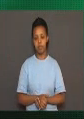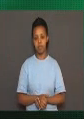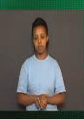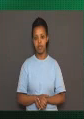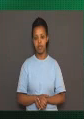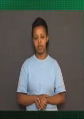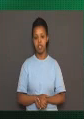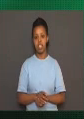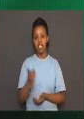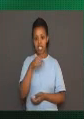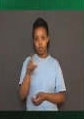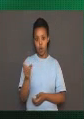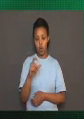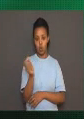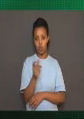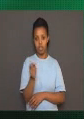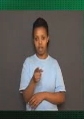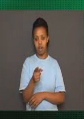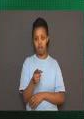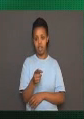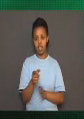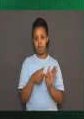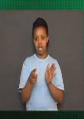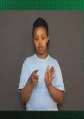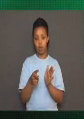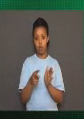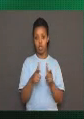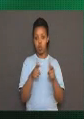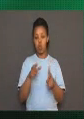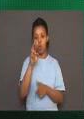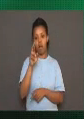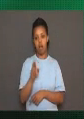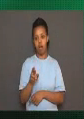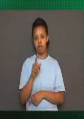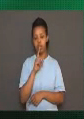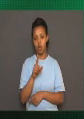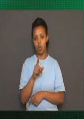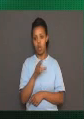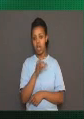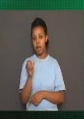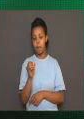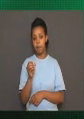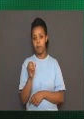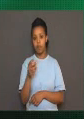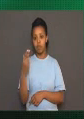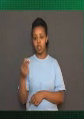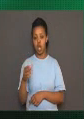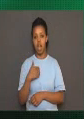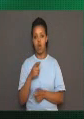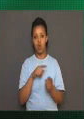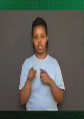Round seeds, expressed as capital RR, and yellow